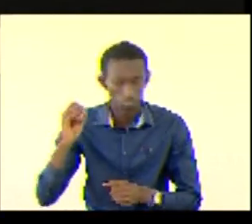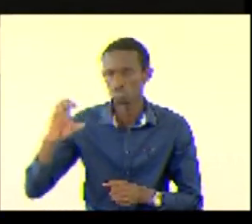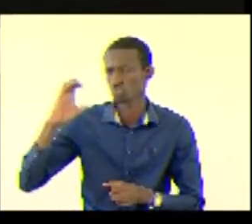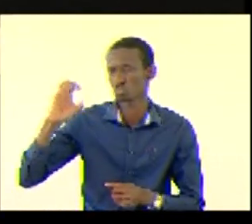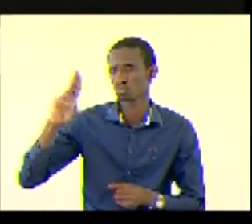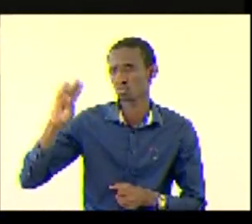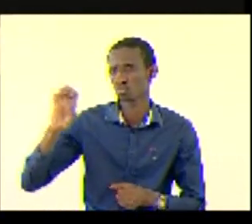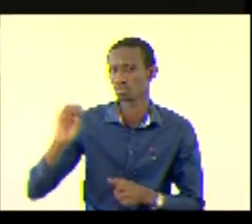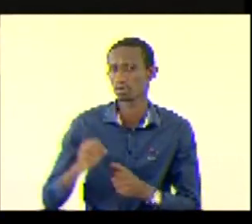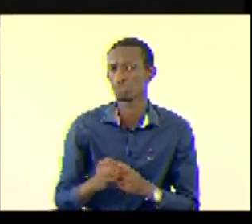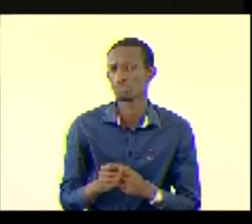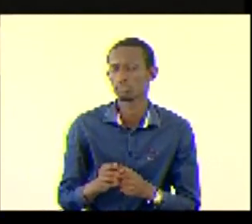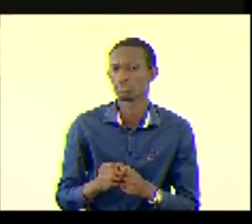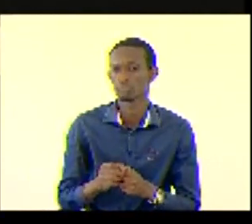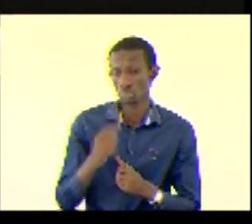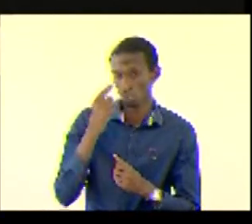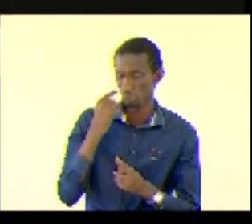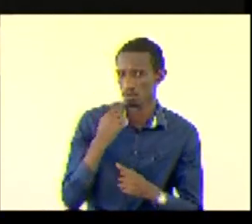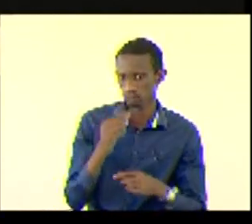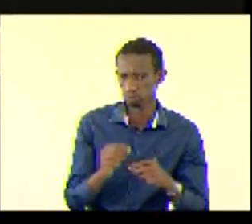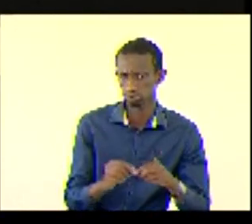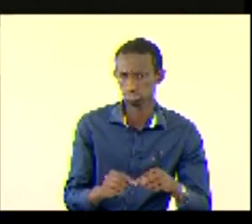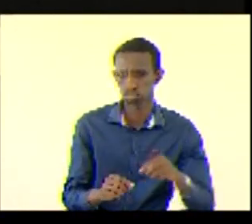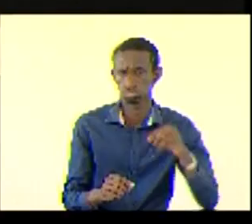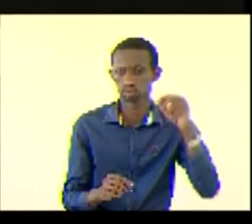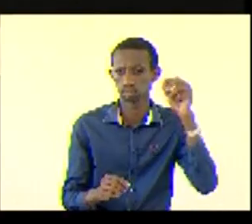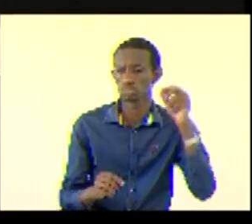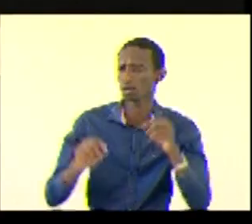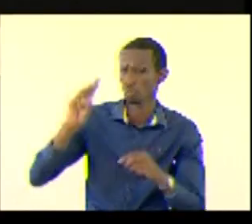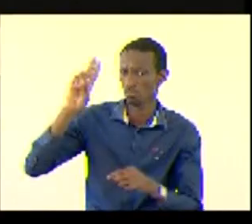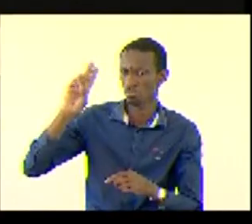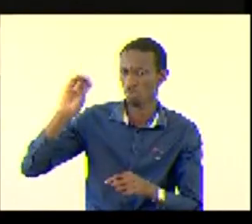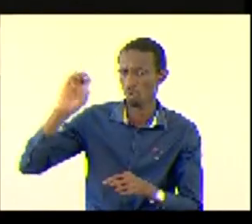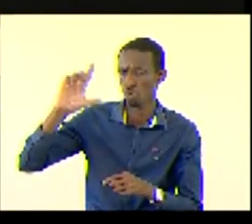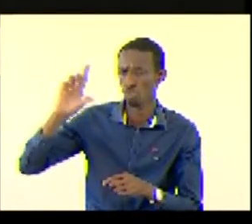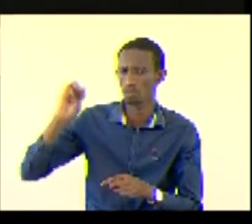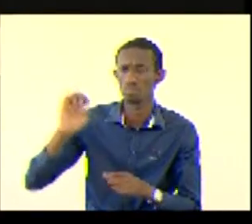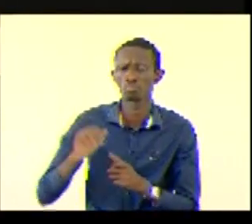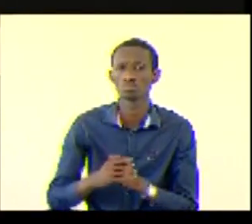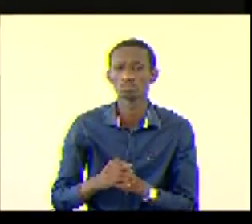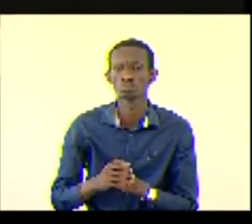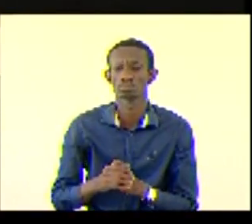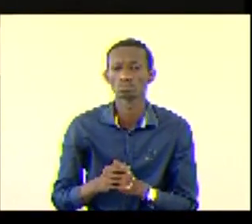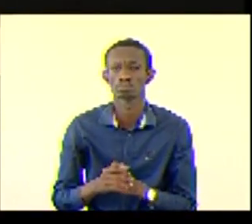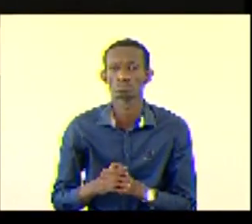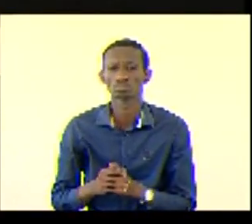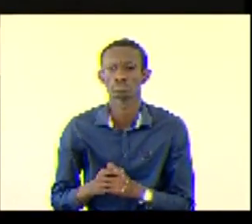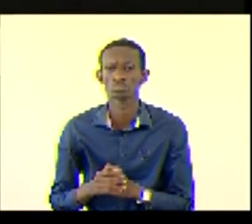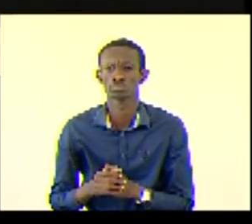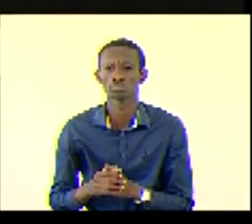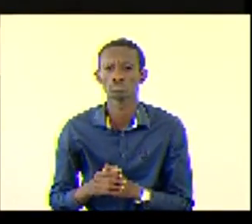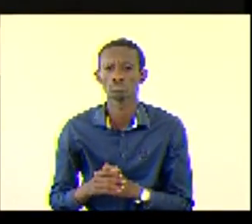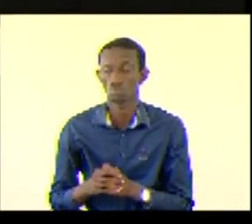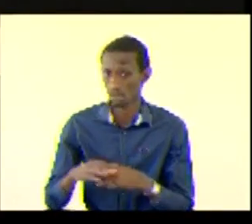to the volume, to the y-axis, where there is, that is the volume of the gas produced. Now you